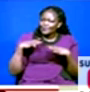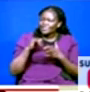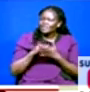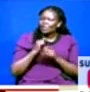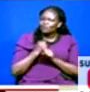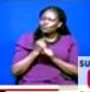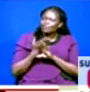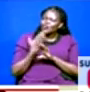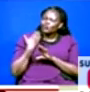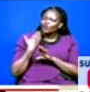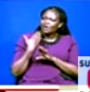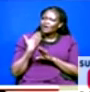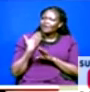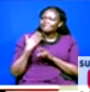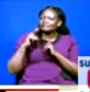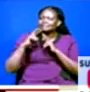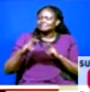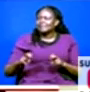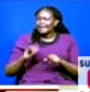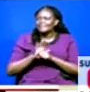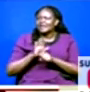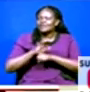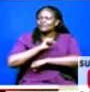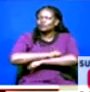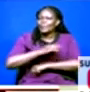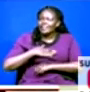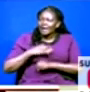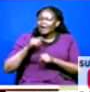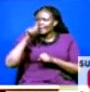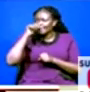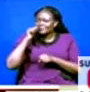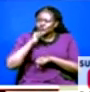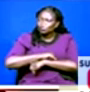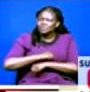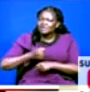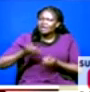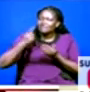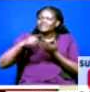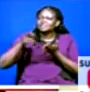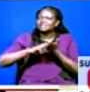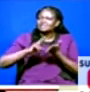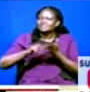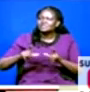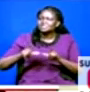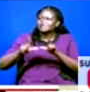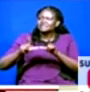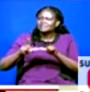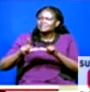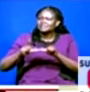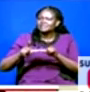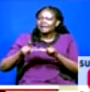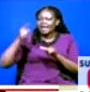with. They checked many of our schools, particularly the private schools, and gave us registration certificates. So I